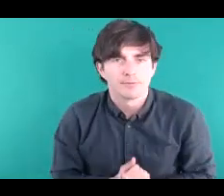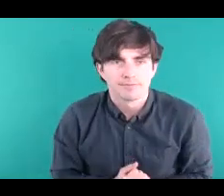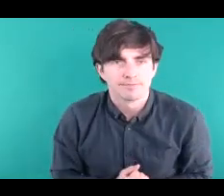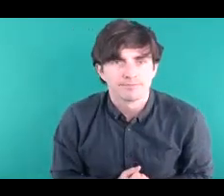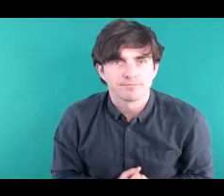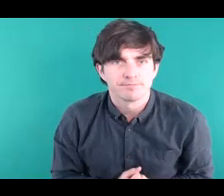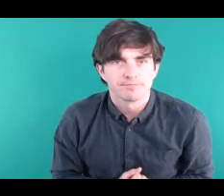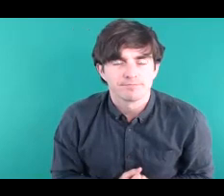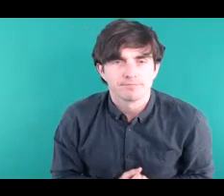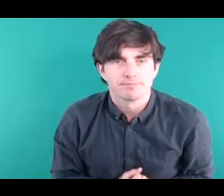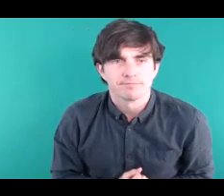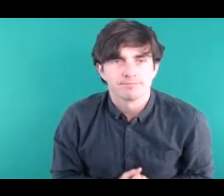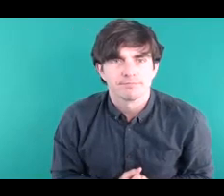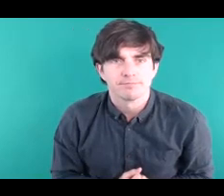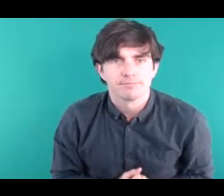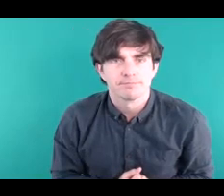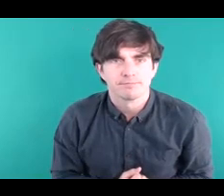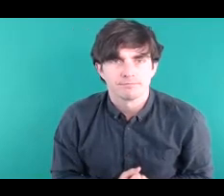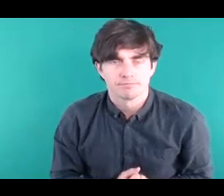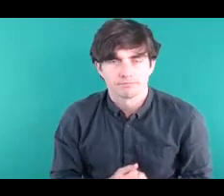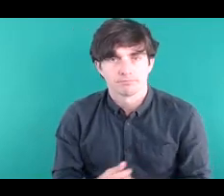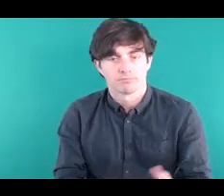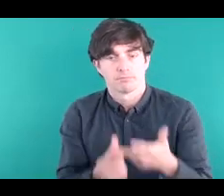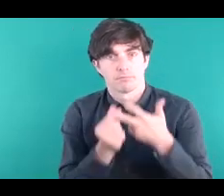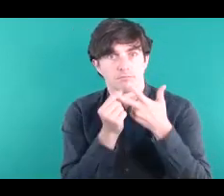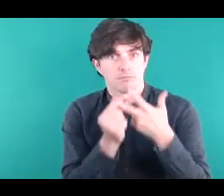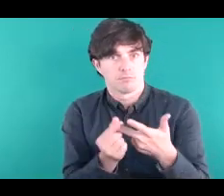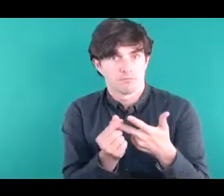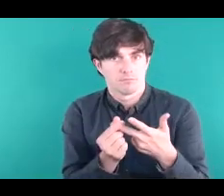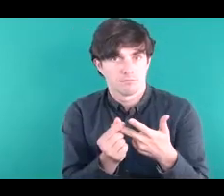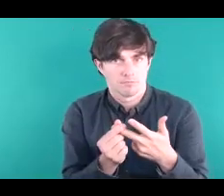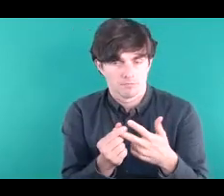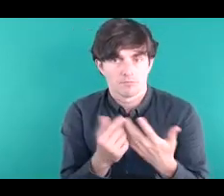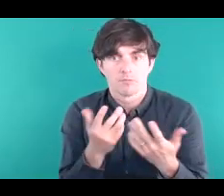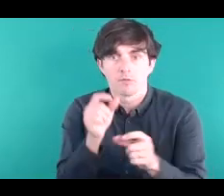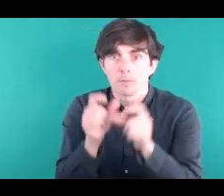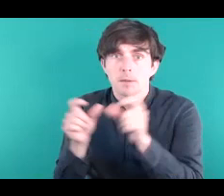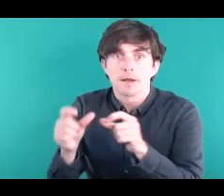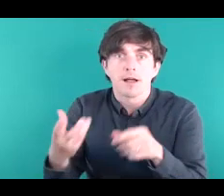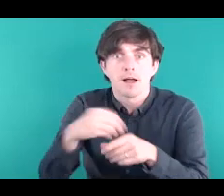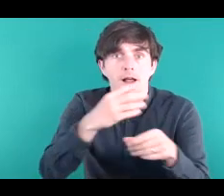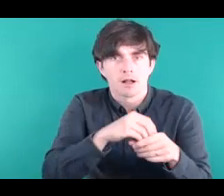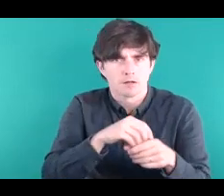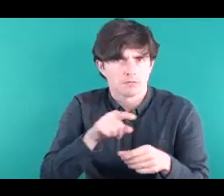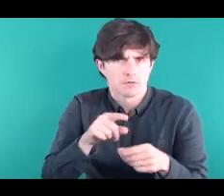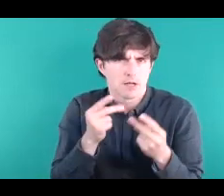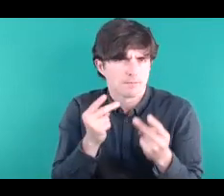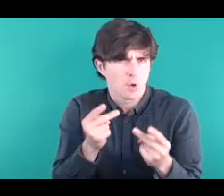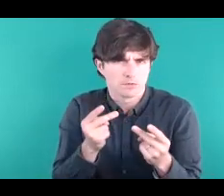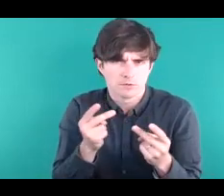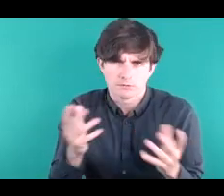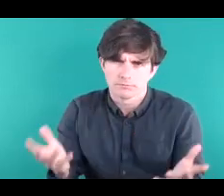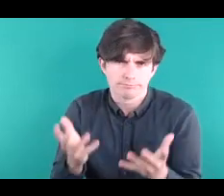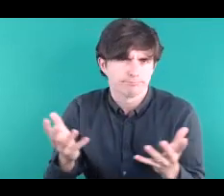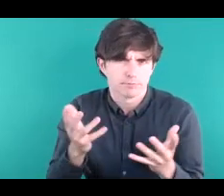social assistance is still very important with this current crisis, but